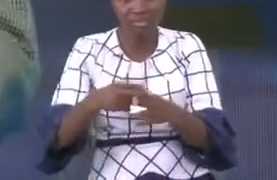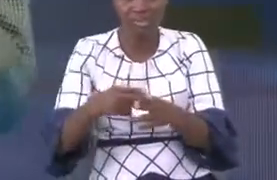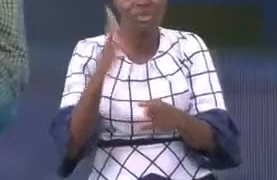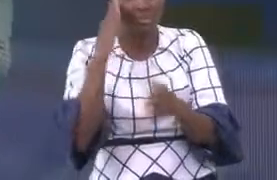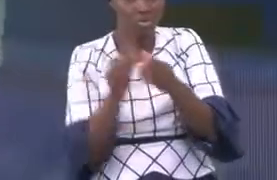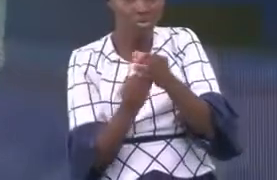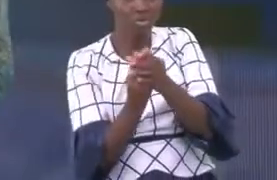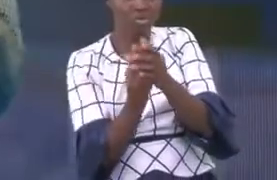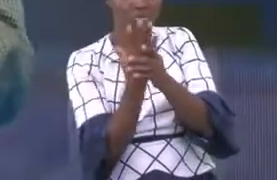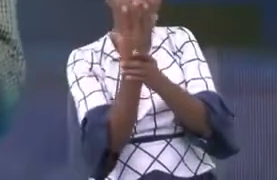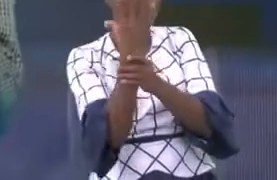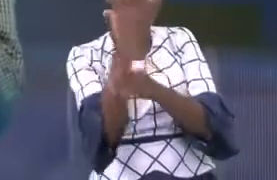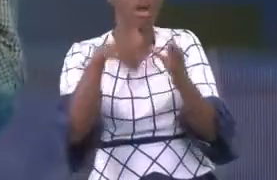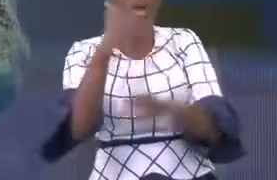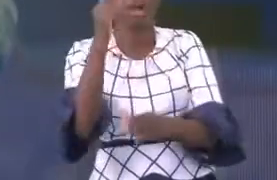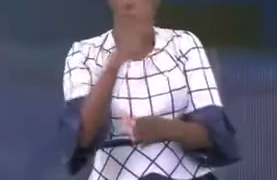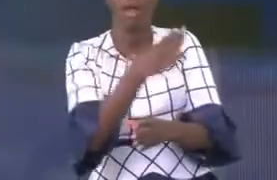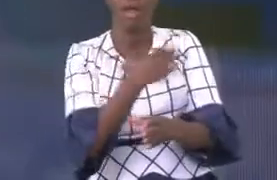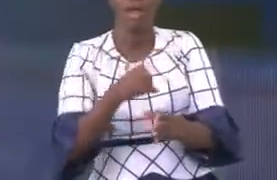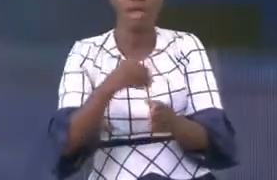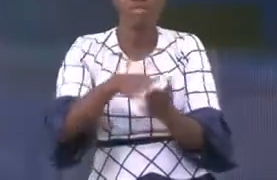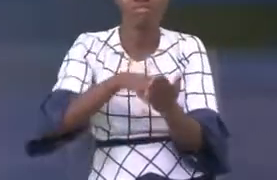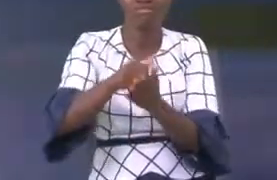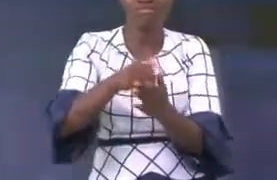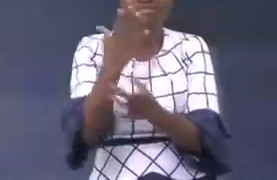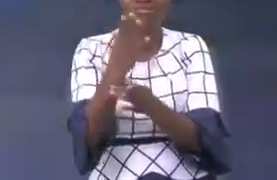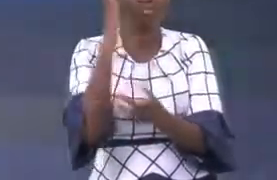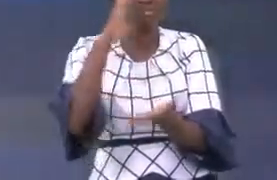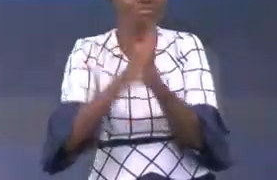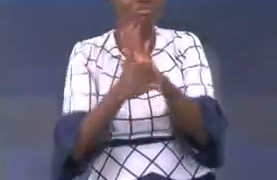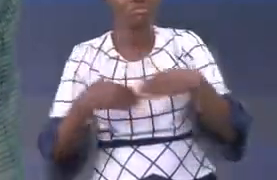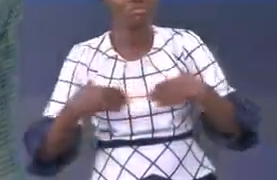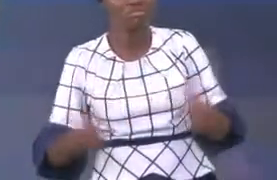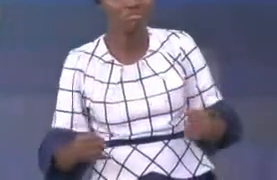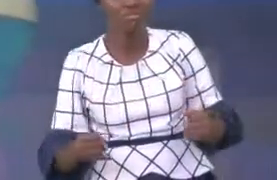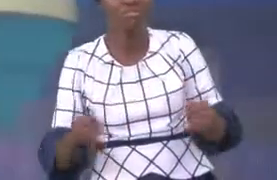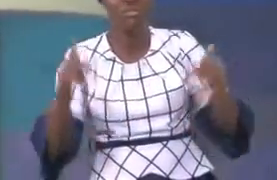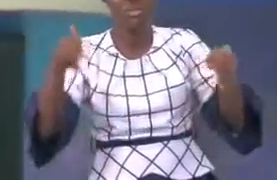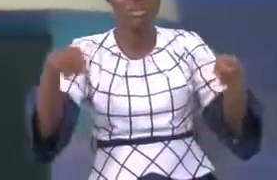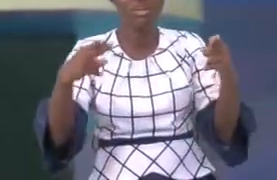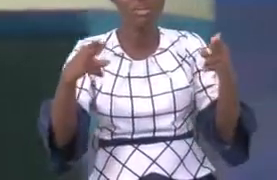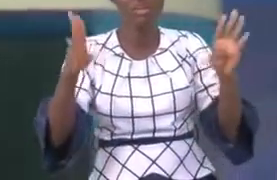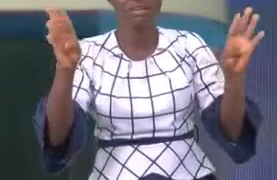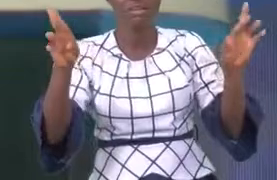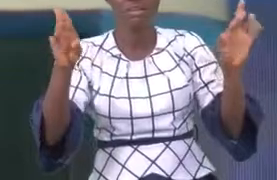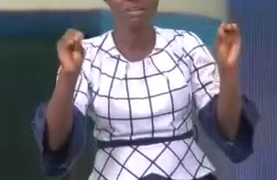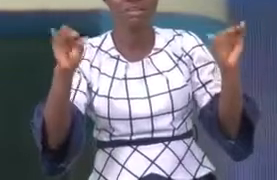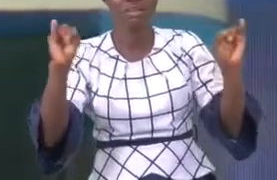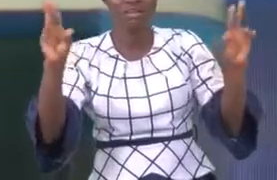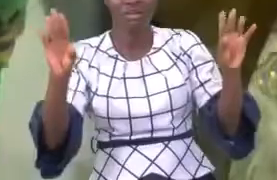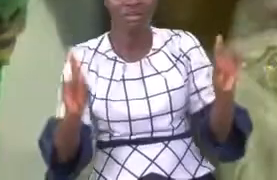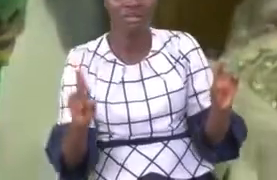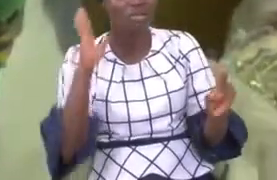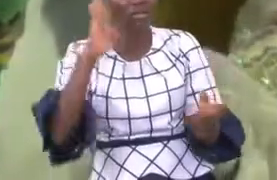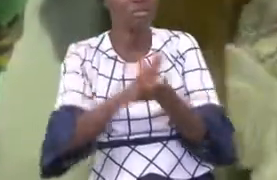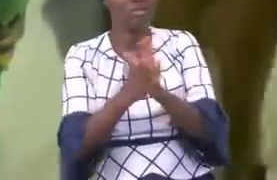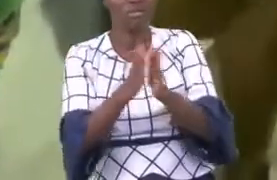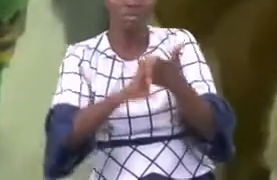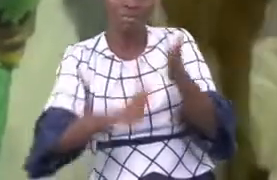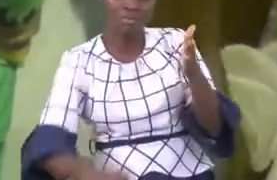Tumor, fibroid will be removed. Problems will be solved in your life tonight.